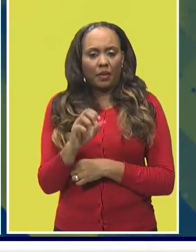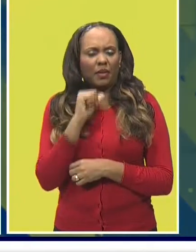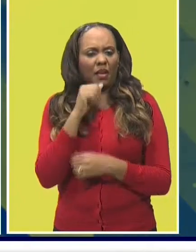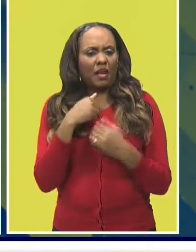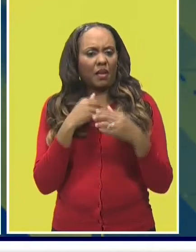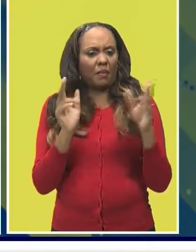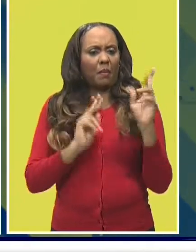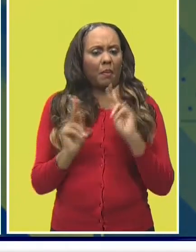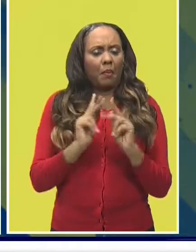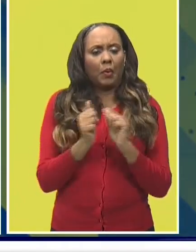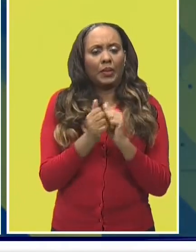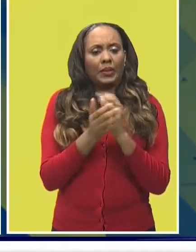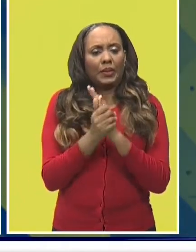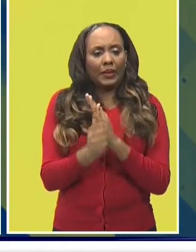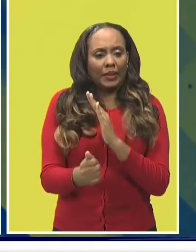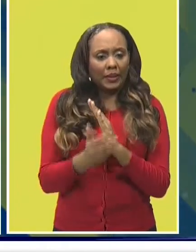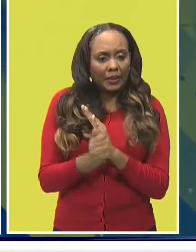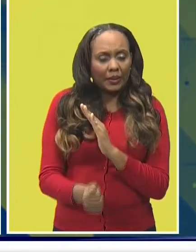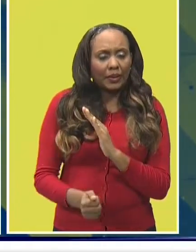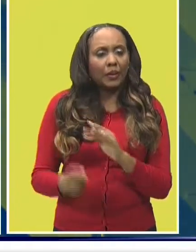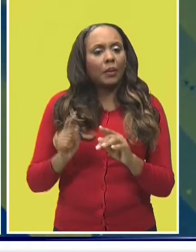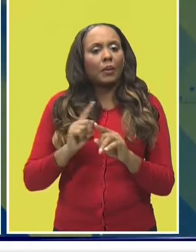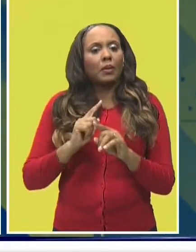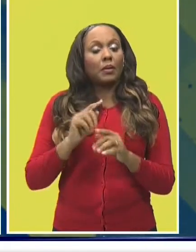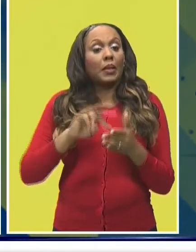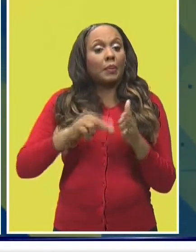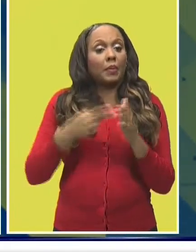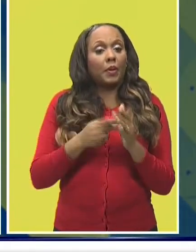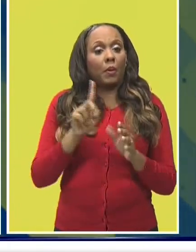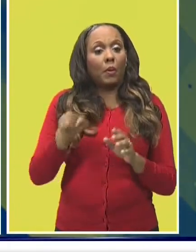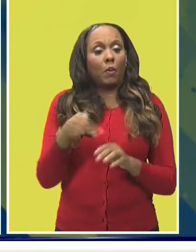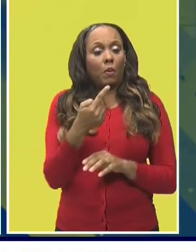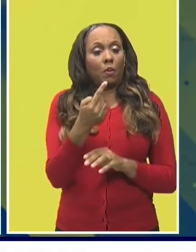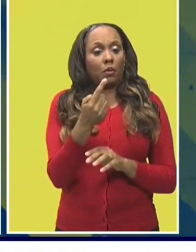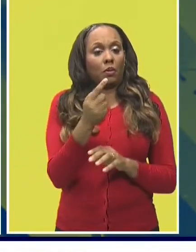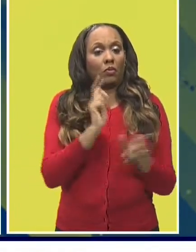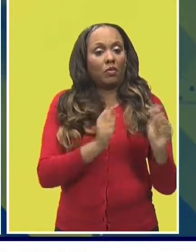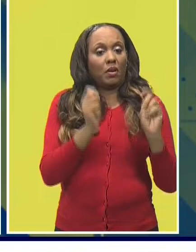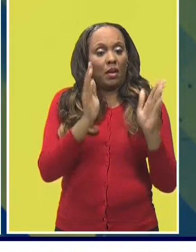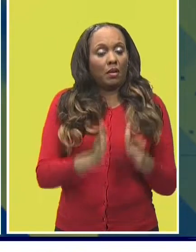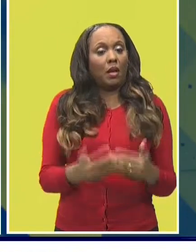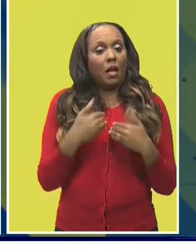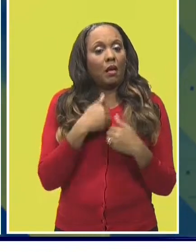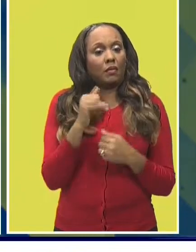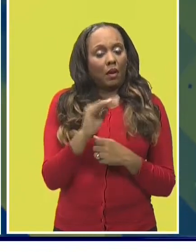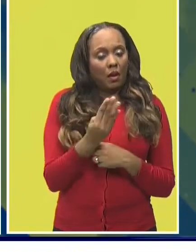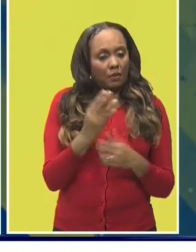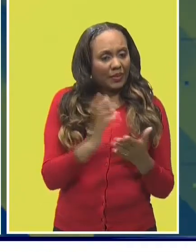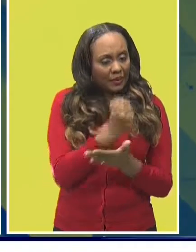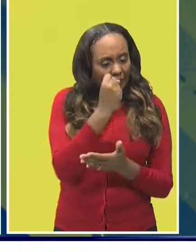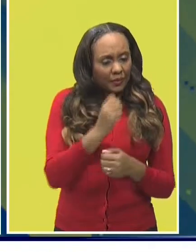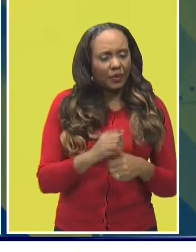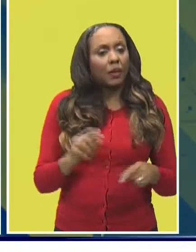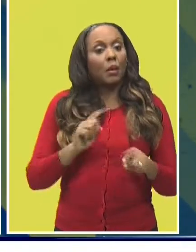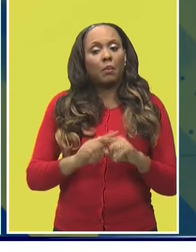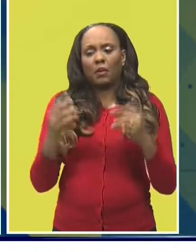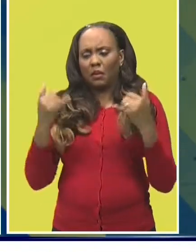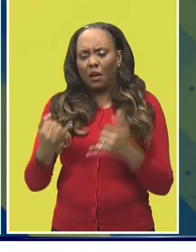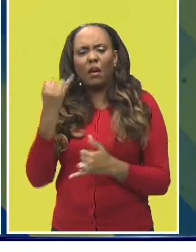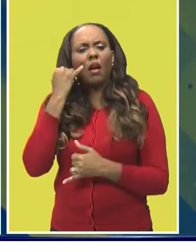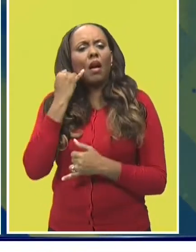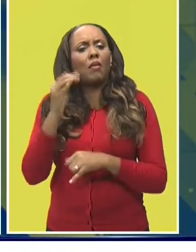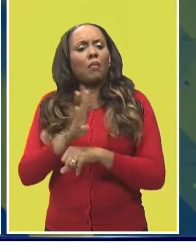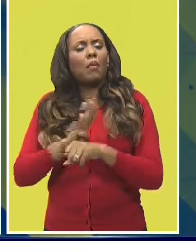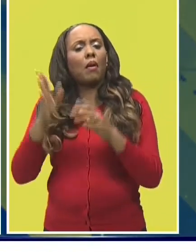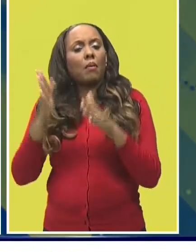Program. So those jobs were reserved for Trinidadians. Now it is different. So if we have Barbadians qualifying at our